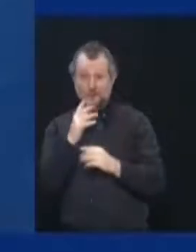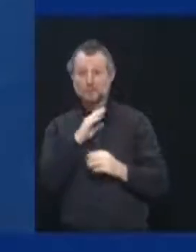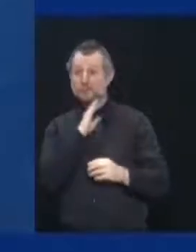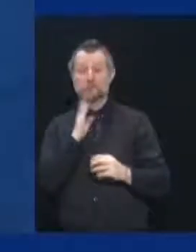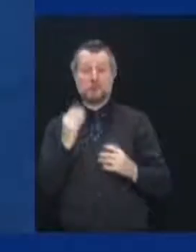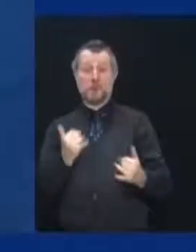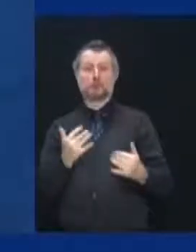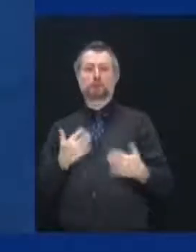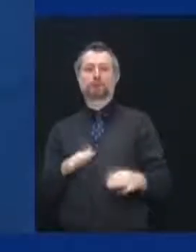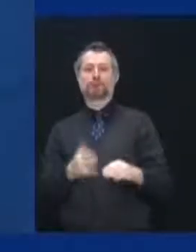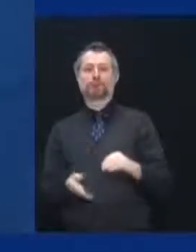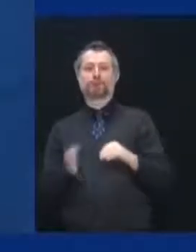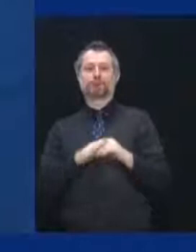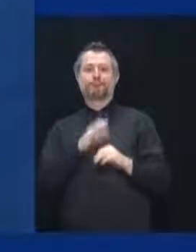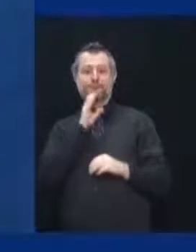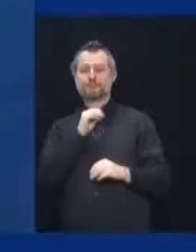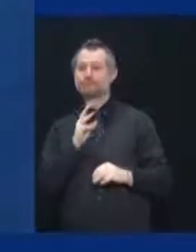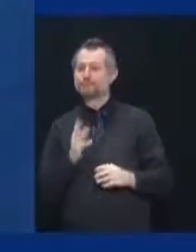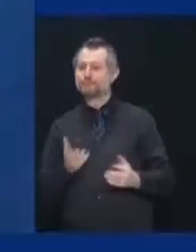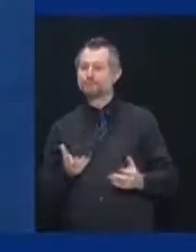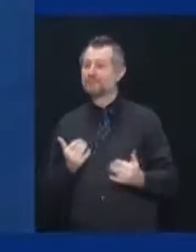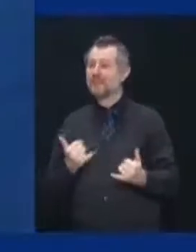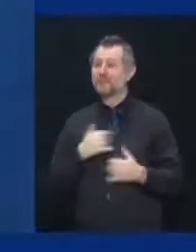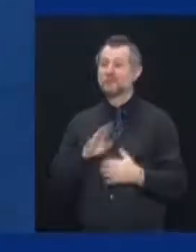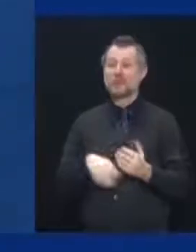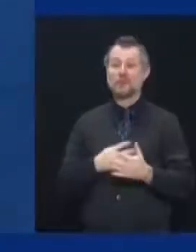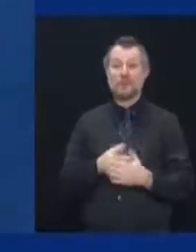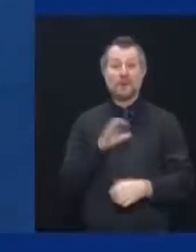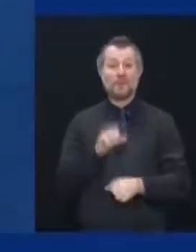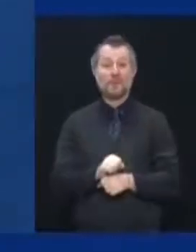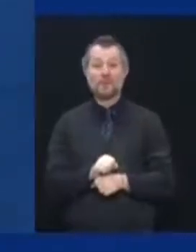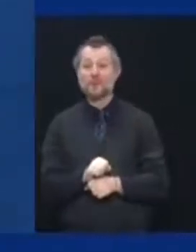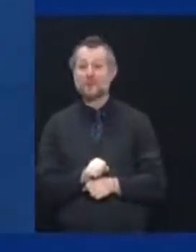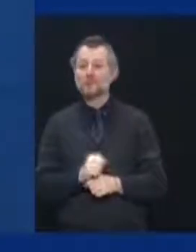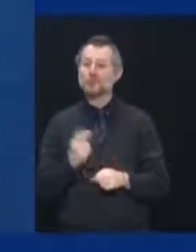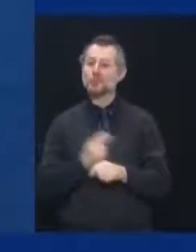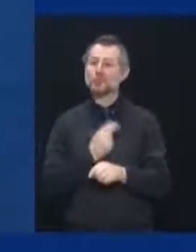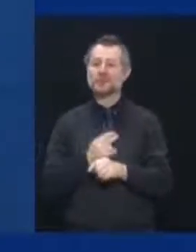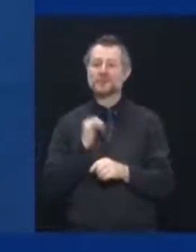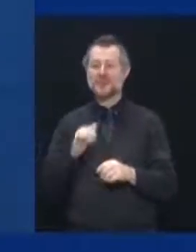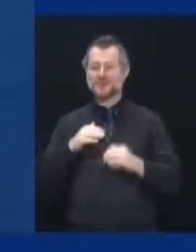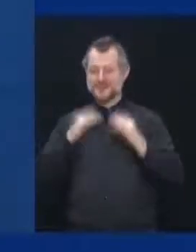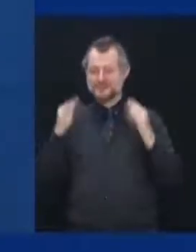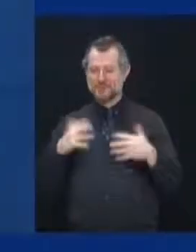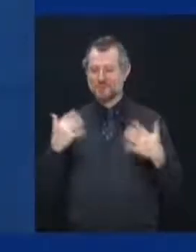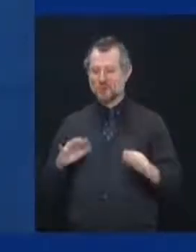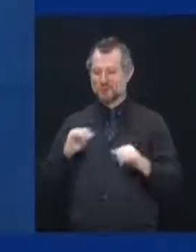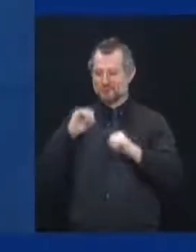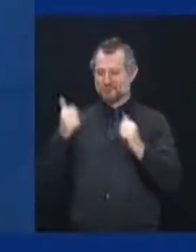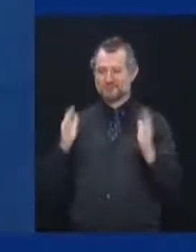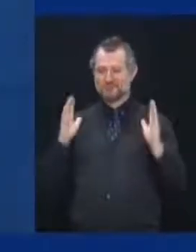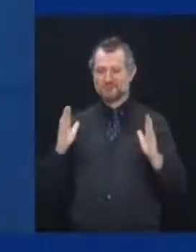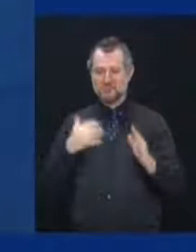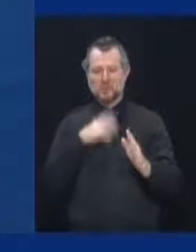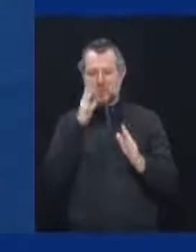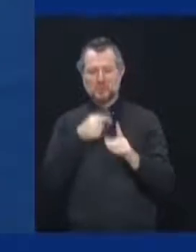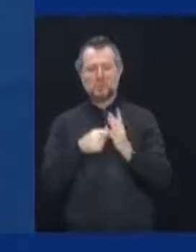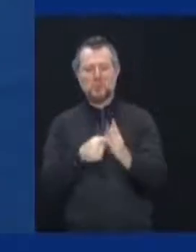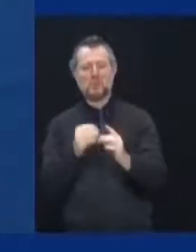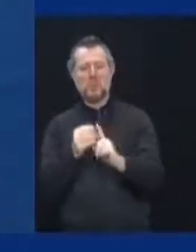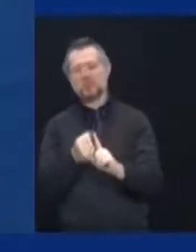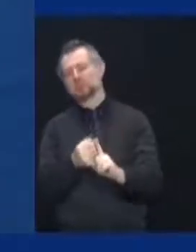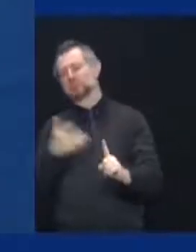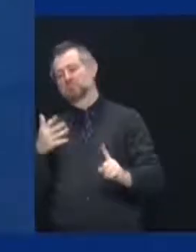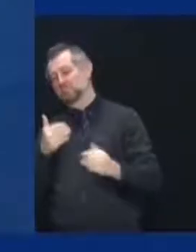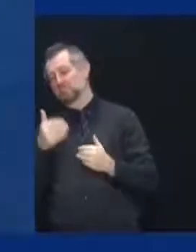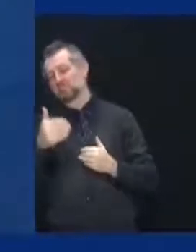now scheduling appointments through the distribution mechanism, which you'll see in a moment, 14